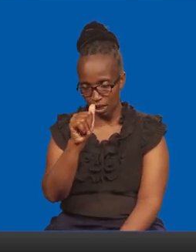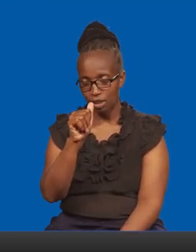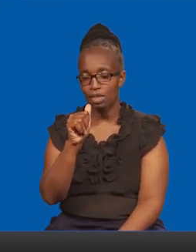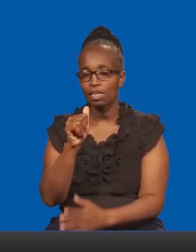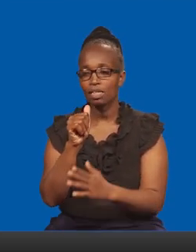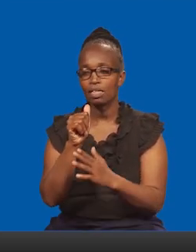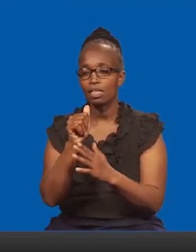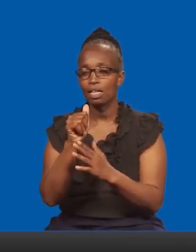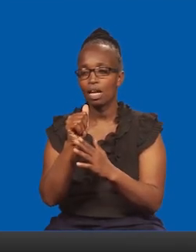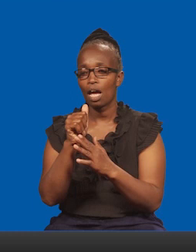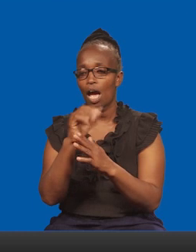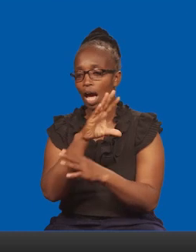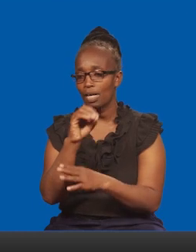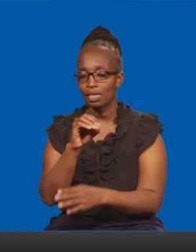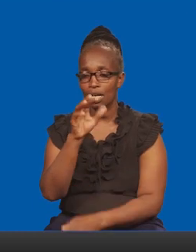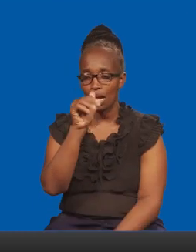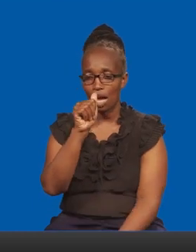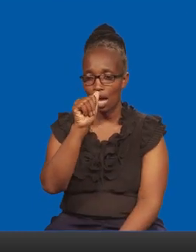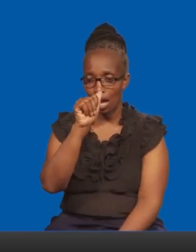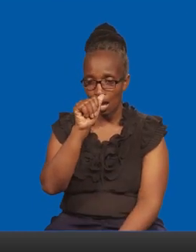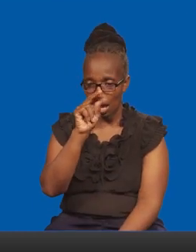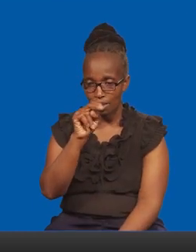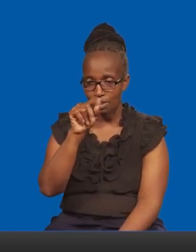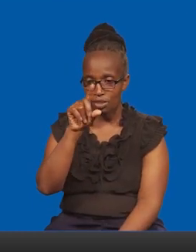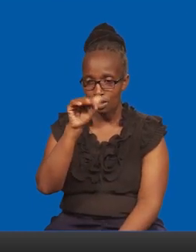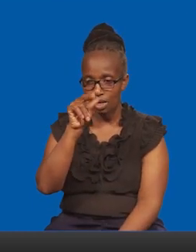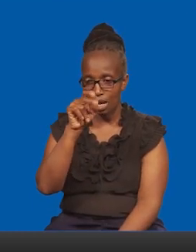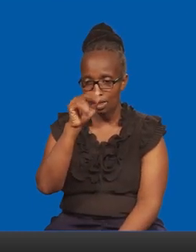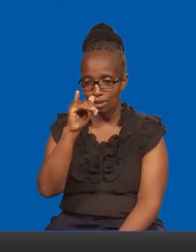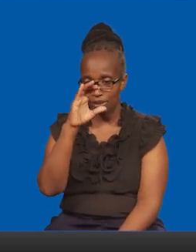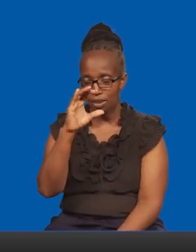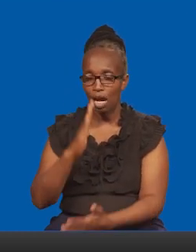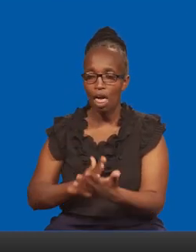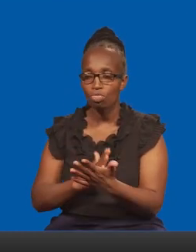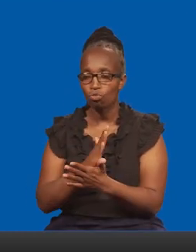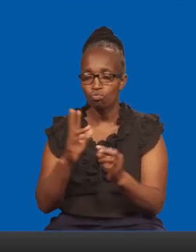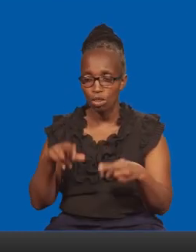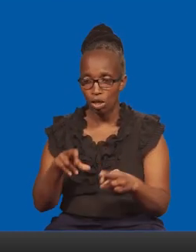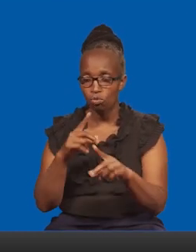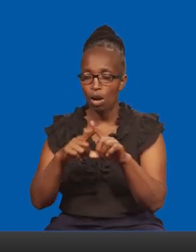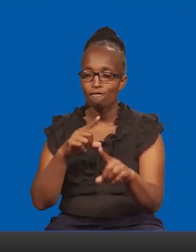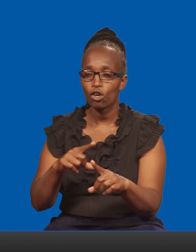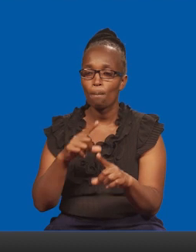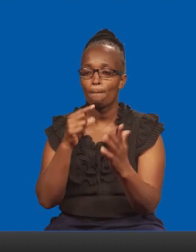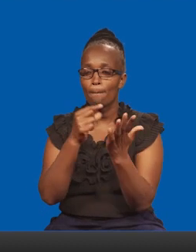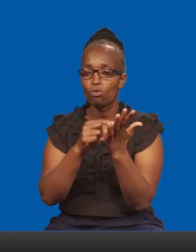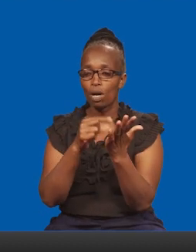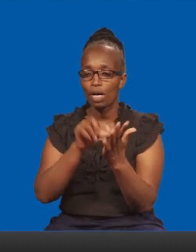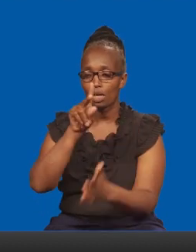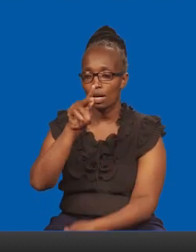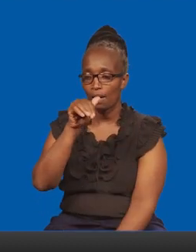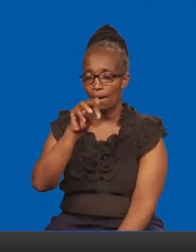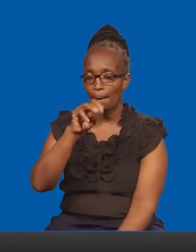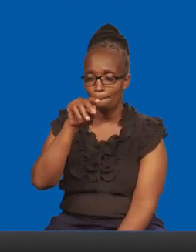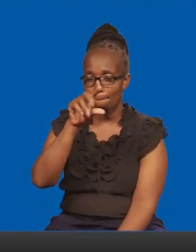the Atlantic by road. From Mombasa to Kampala, the road is already built.